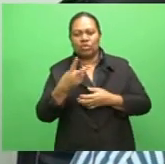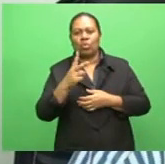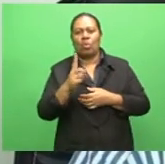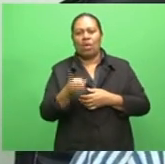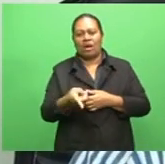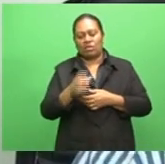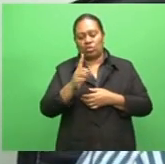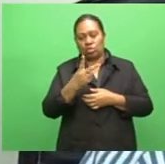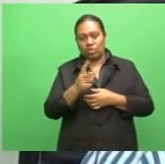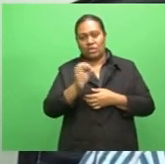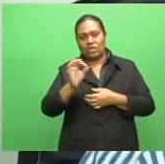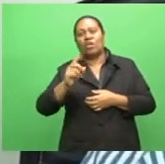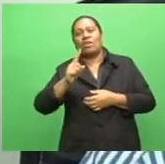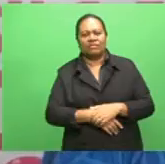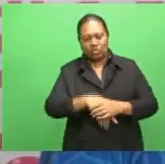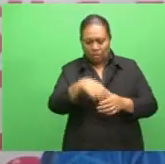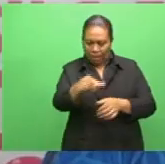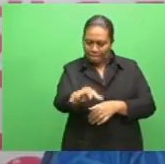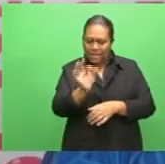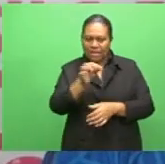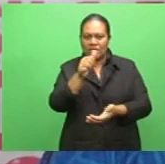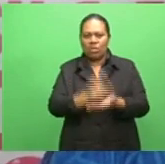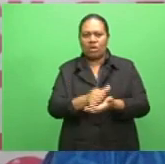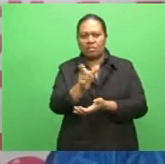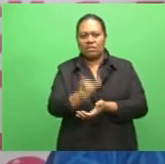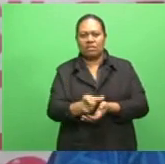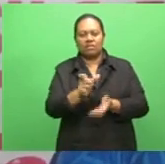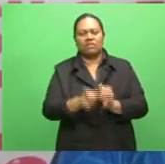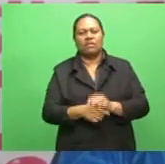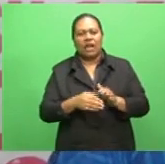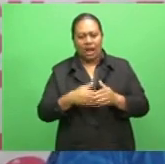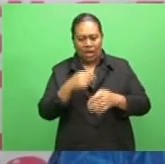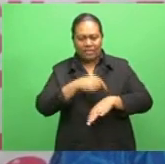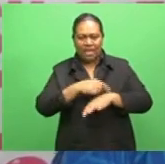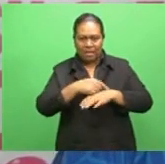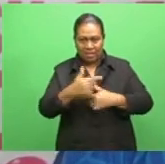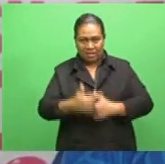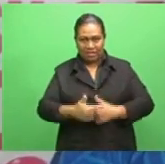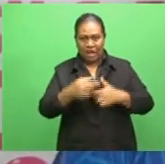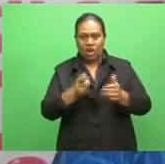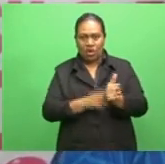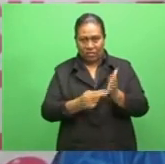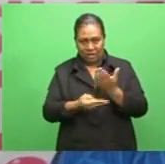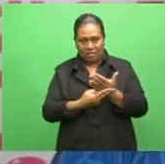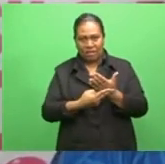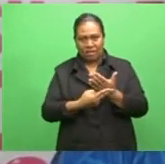for their international coach. We're setting a timeline of November,